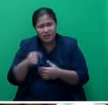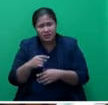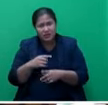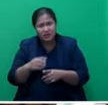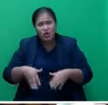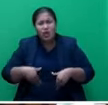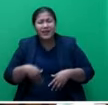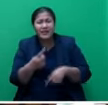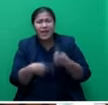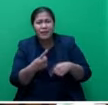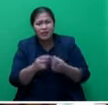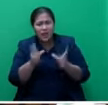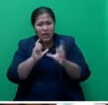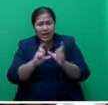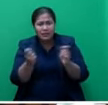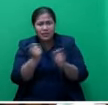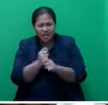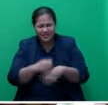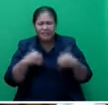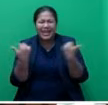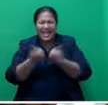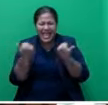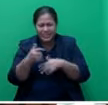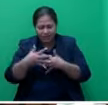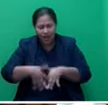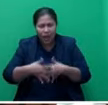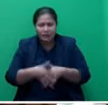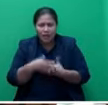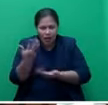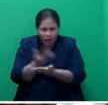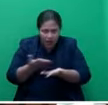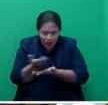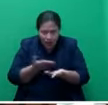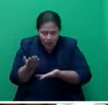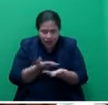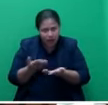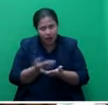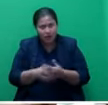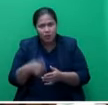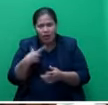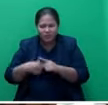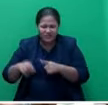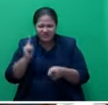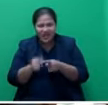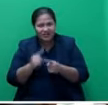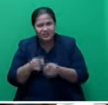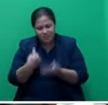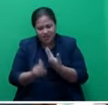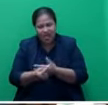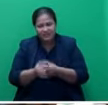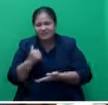much public consultations. You said, we know why they're doing public consultations, because they're going to fast-track it within the committee